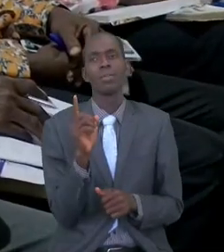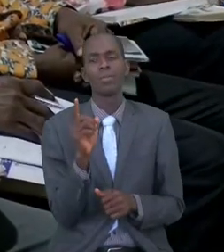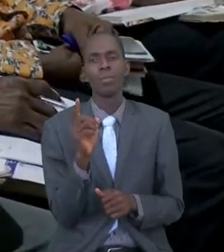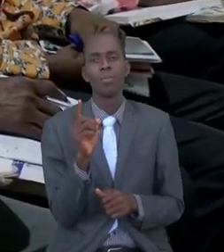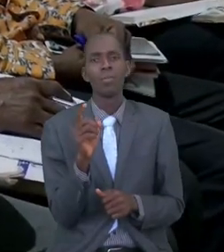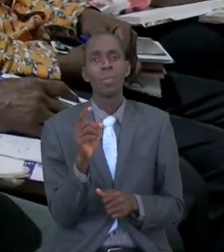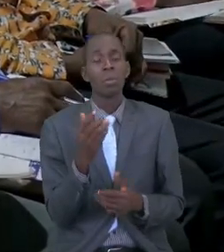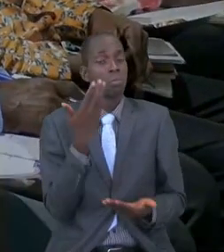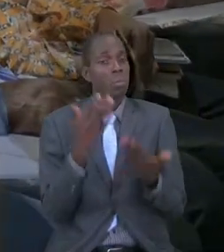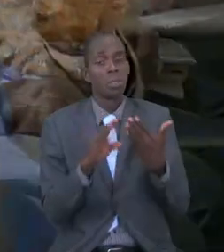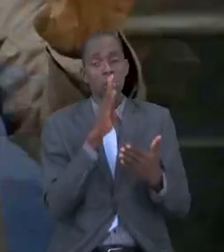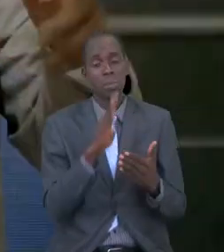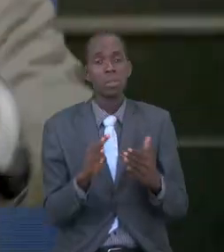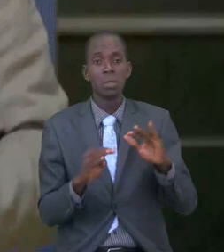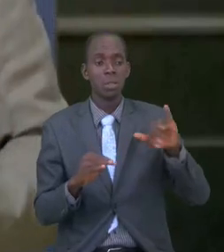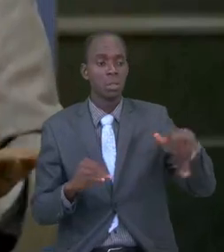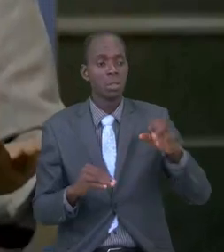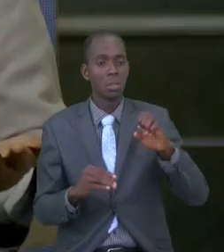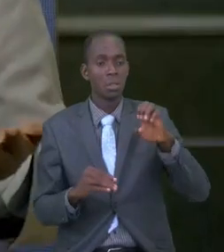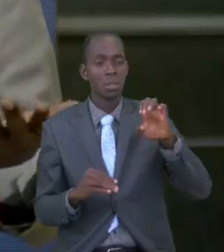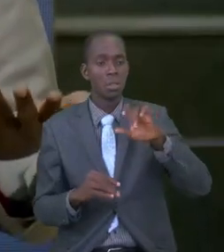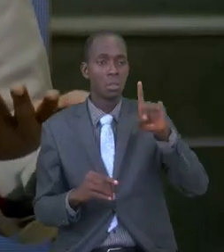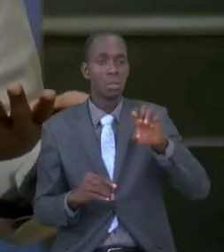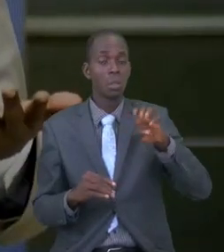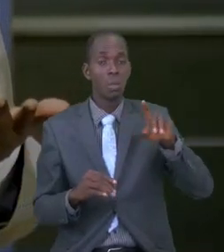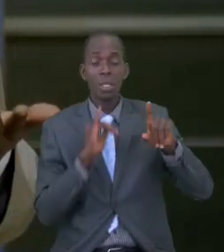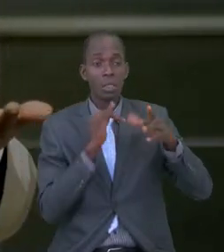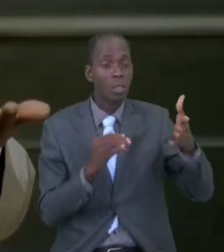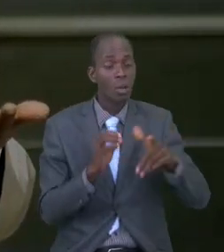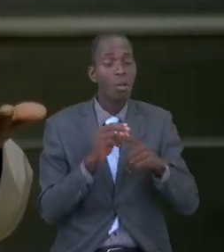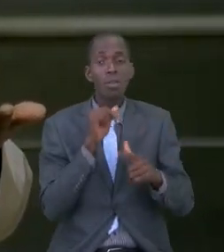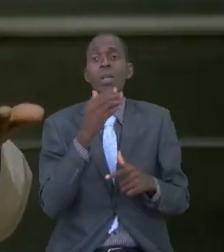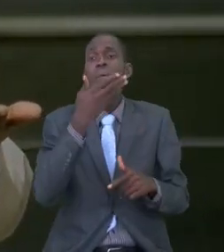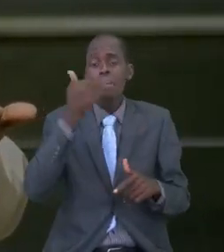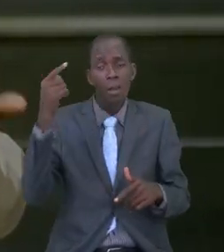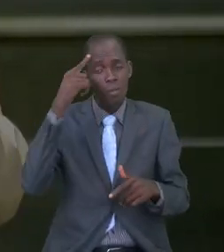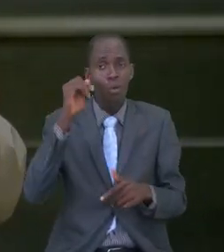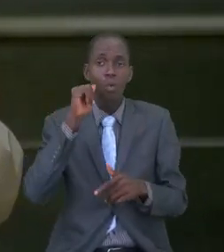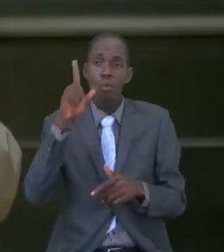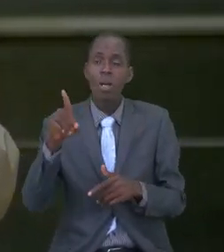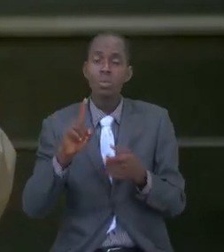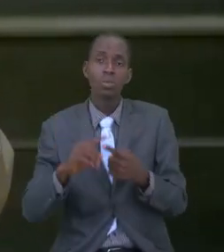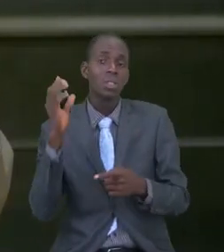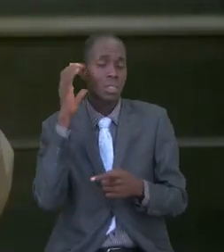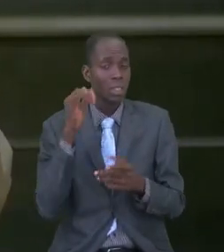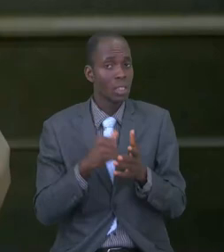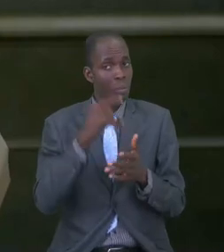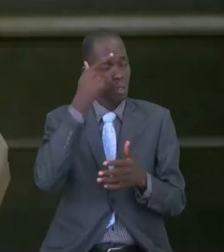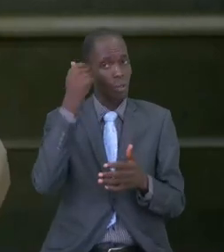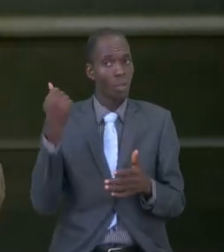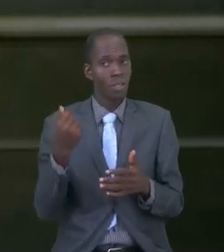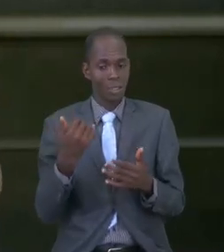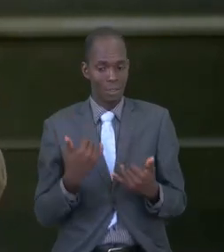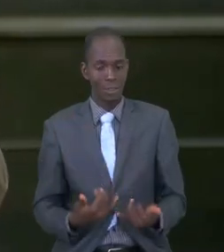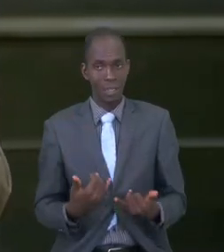Whether Jezebel is hearing or not, in fact, it's good if Jezebel hears, because now, instead of